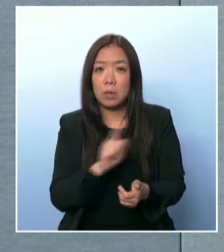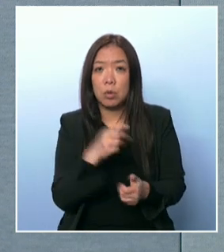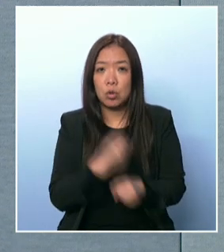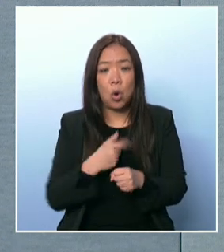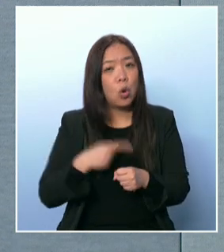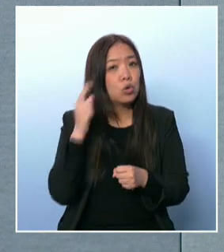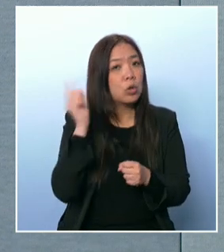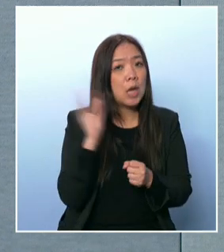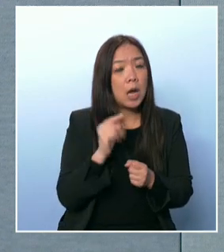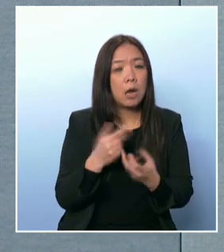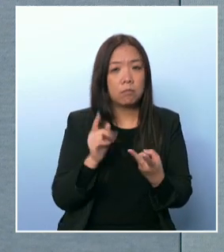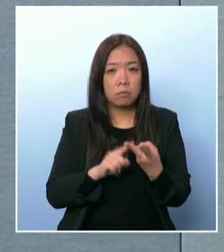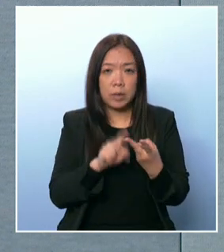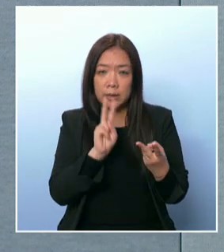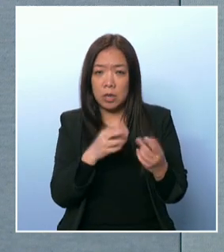ensure that the students'